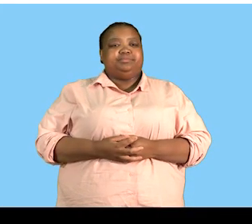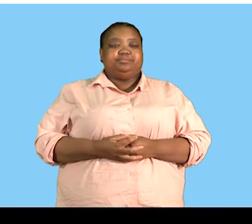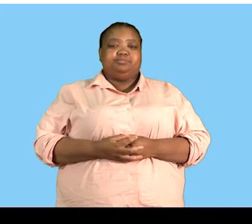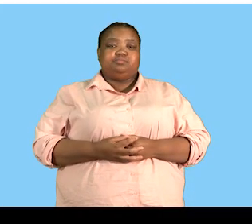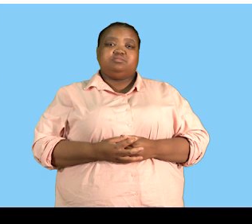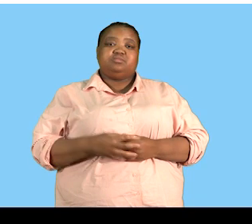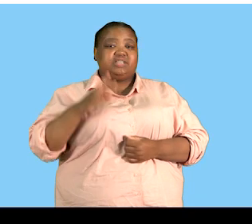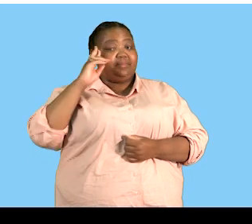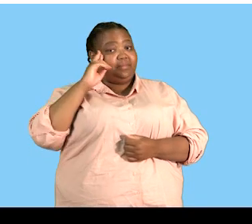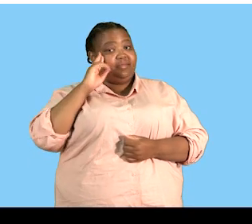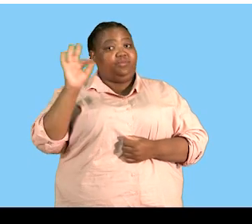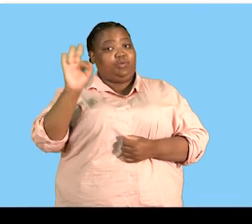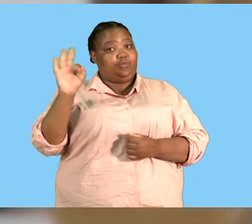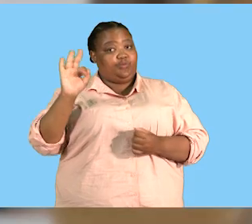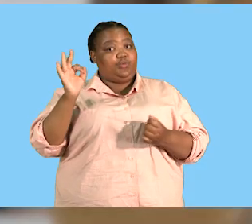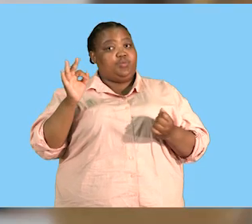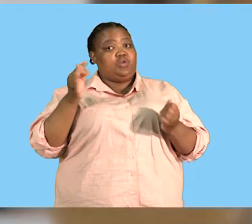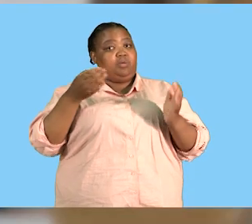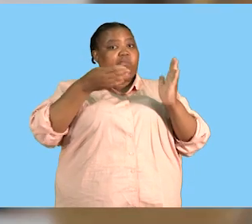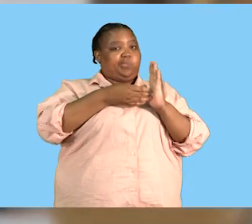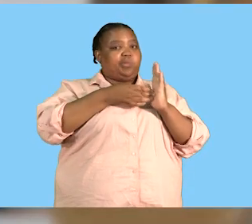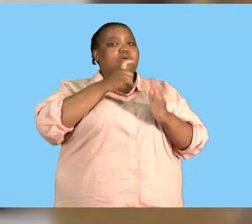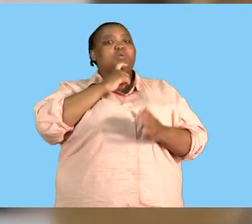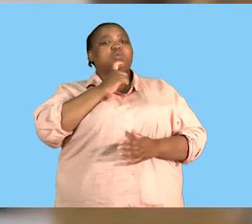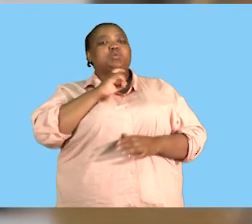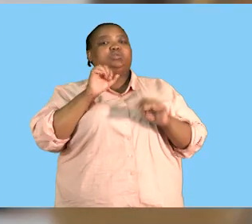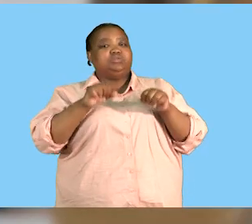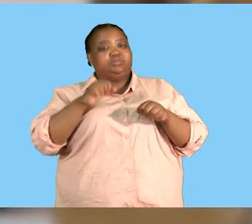And then guys, remember, use the formulas given